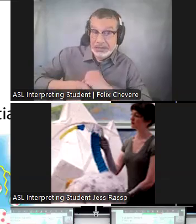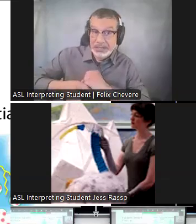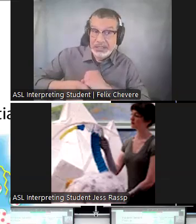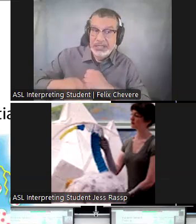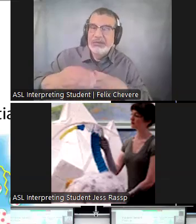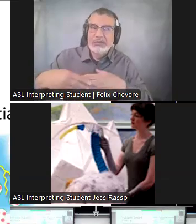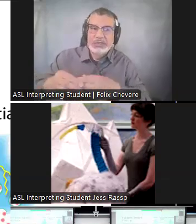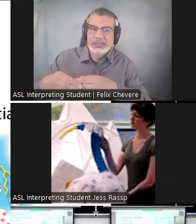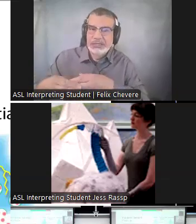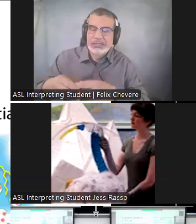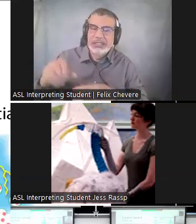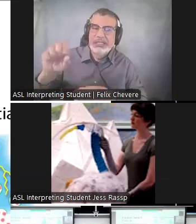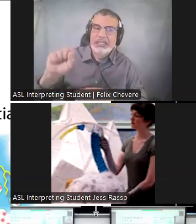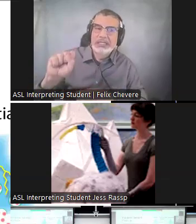control,